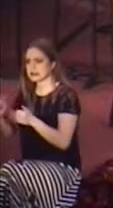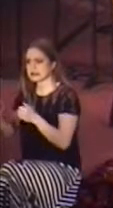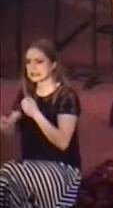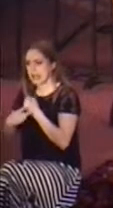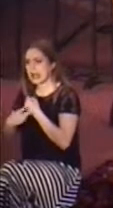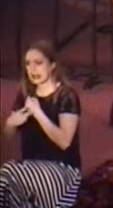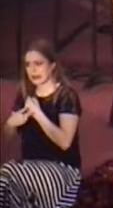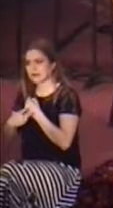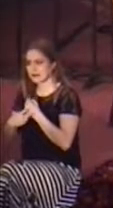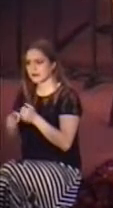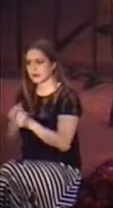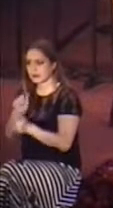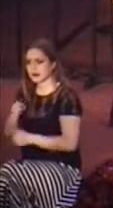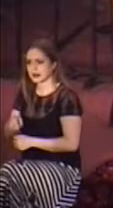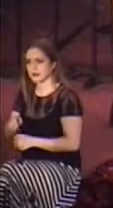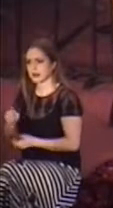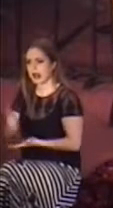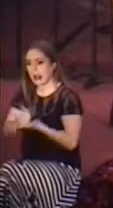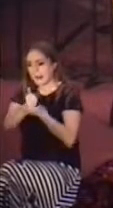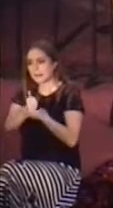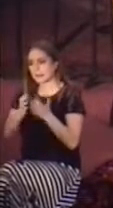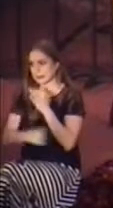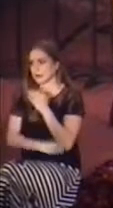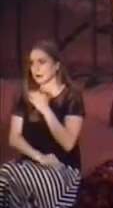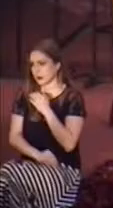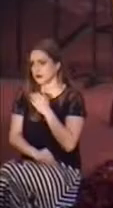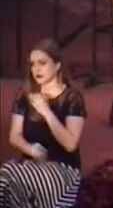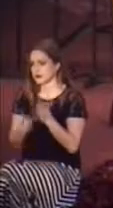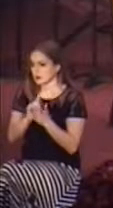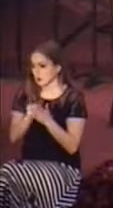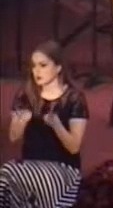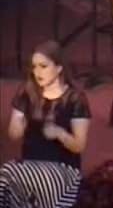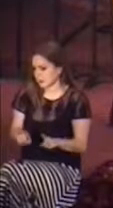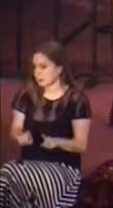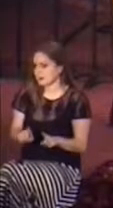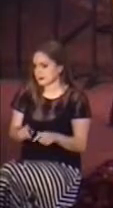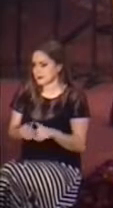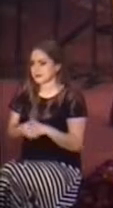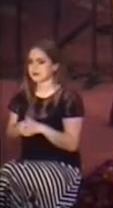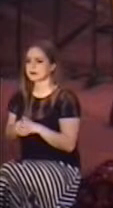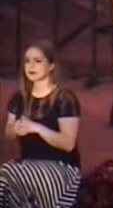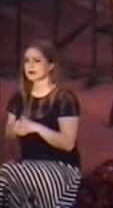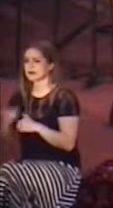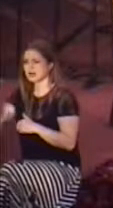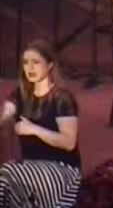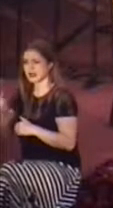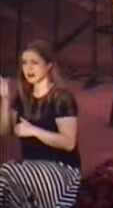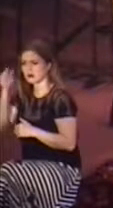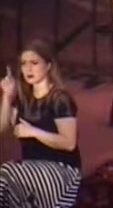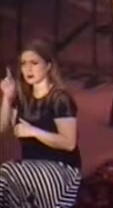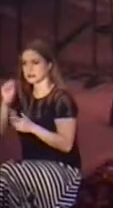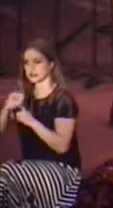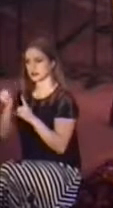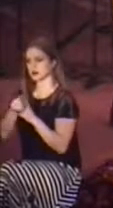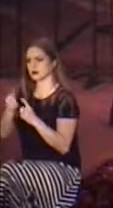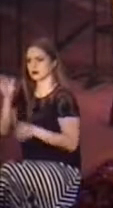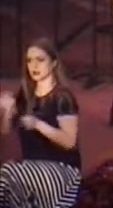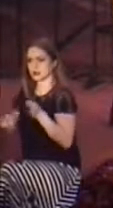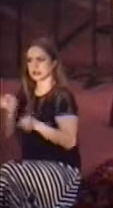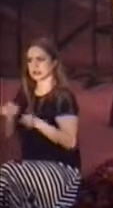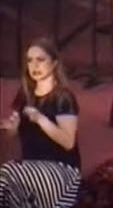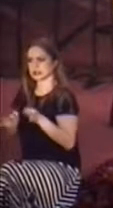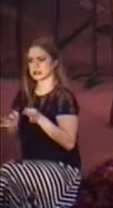Judas was over to help the poor when those moments come. Did He come for social justice?